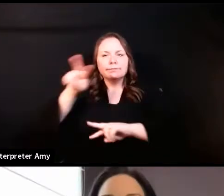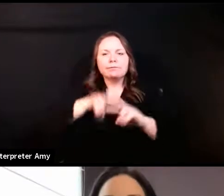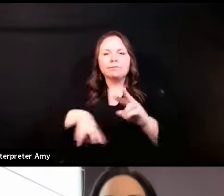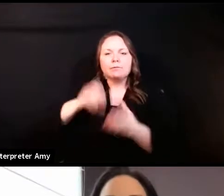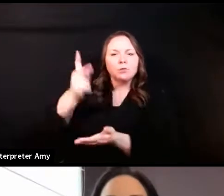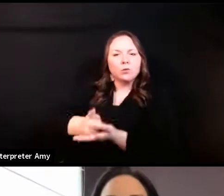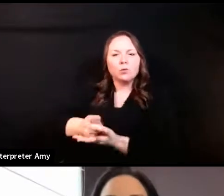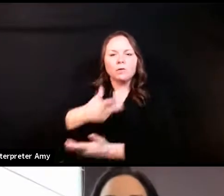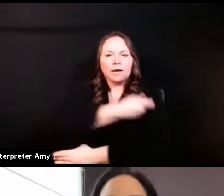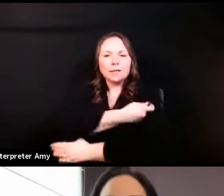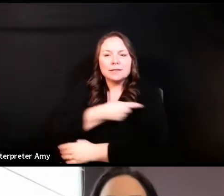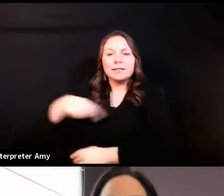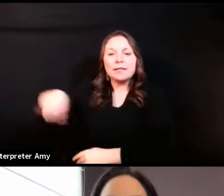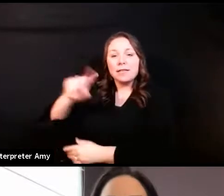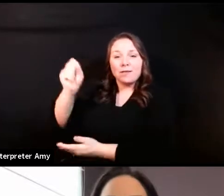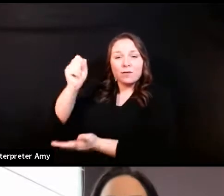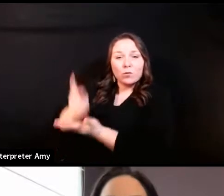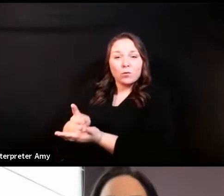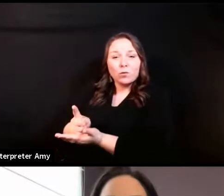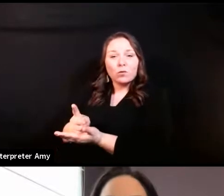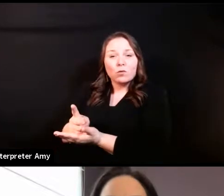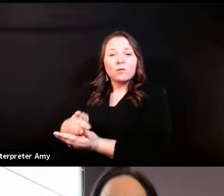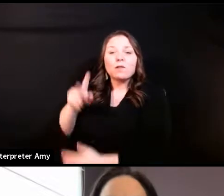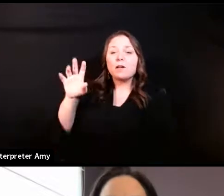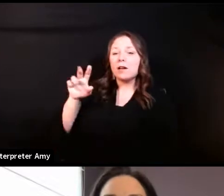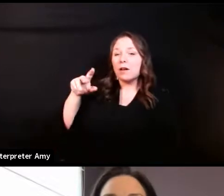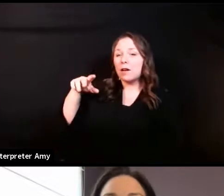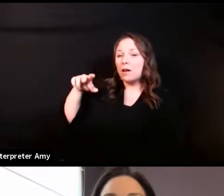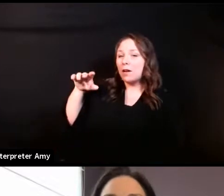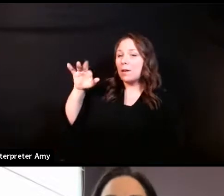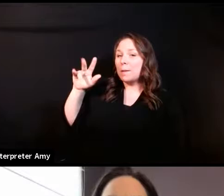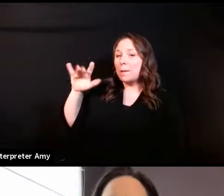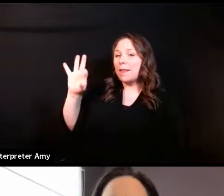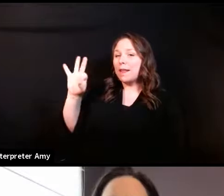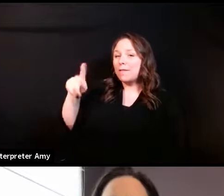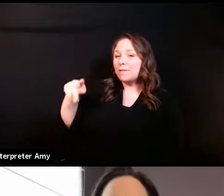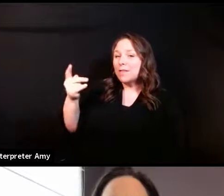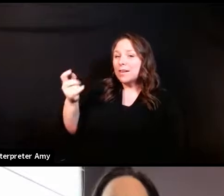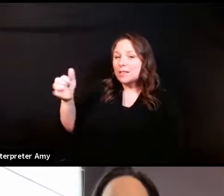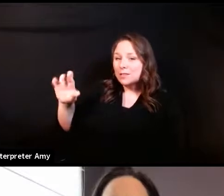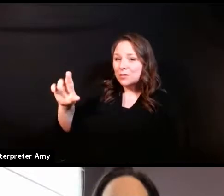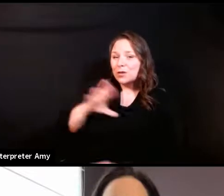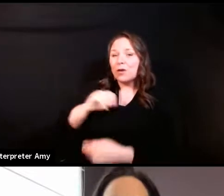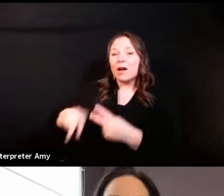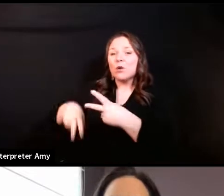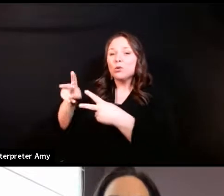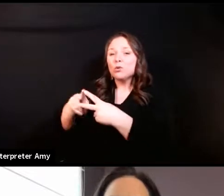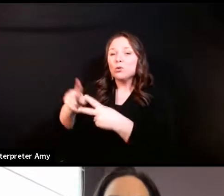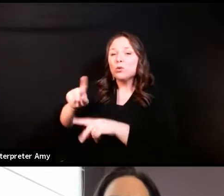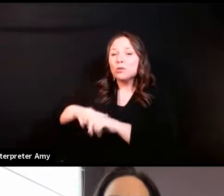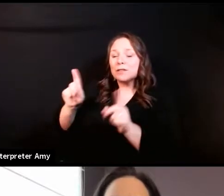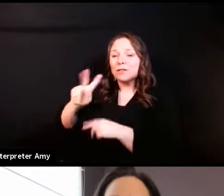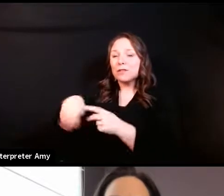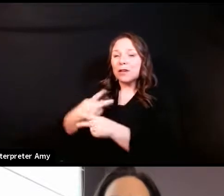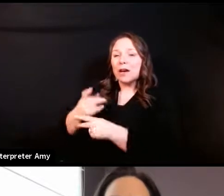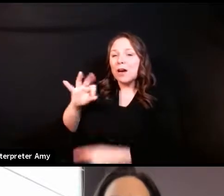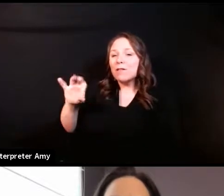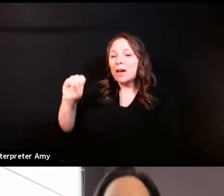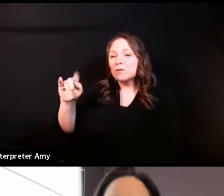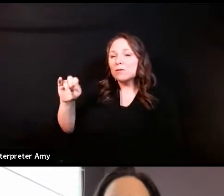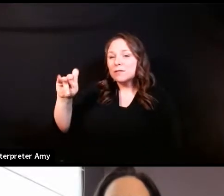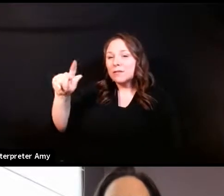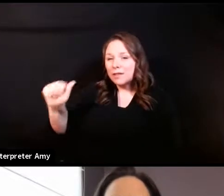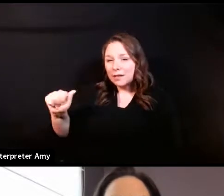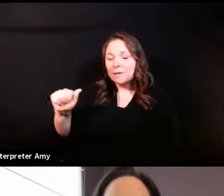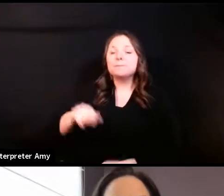vaccines. So far, they've authorized the Pfizer vaccine as well as 2 versions of the AstraZeneca vaccine. Now,